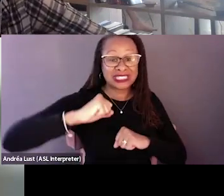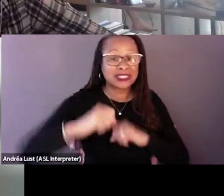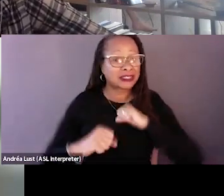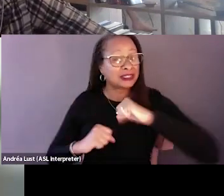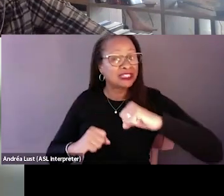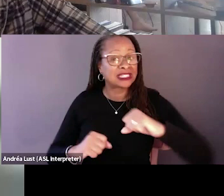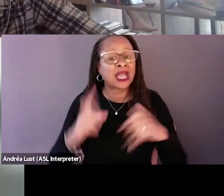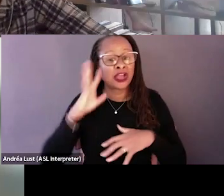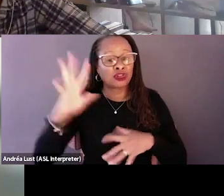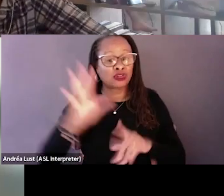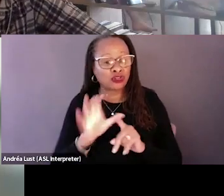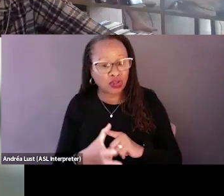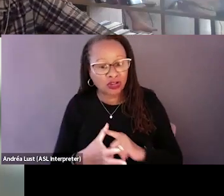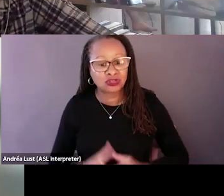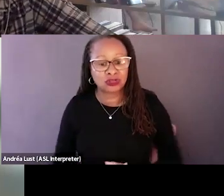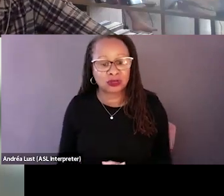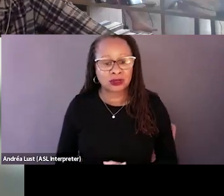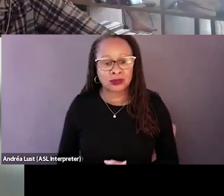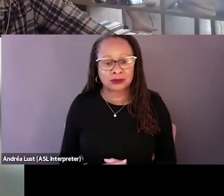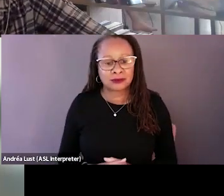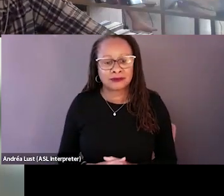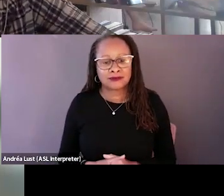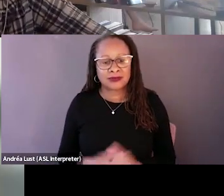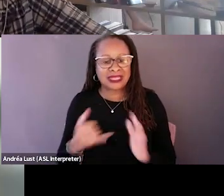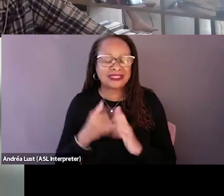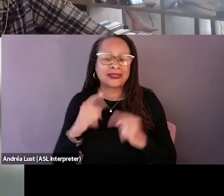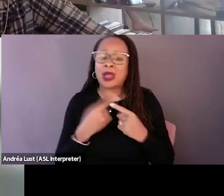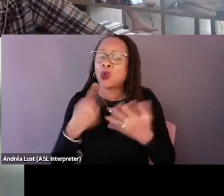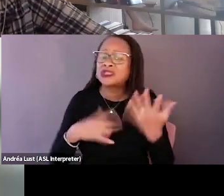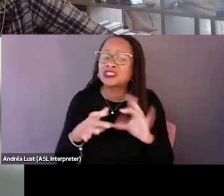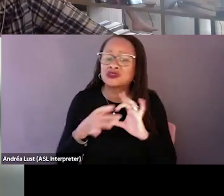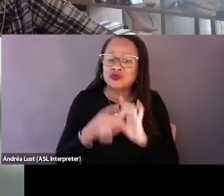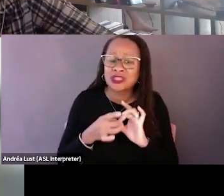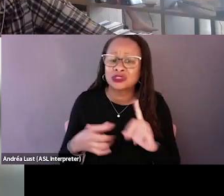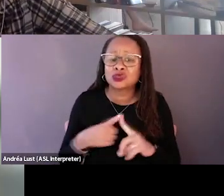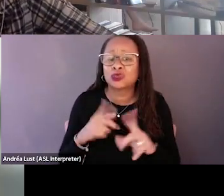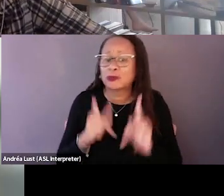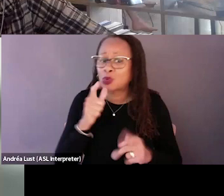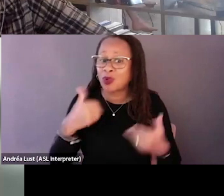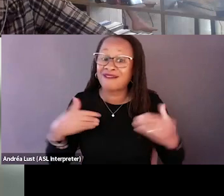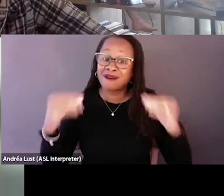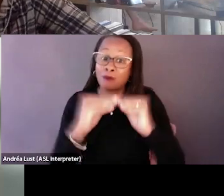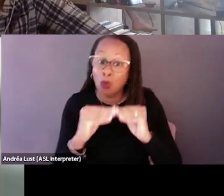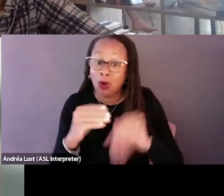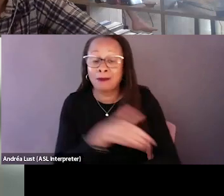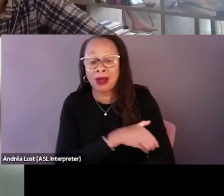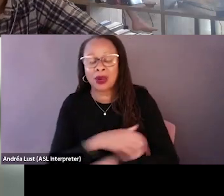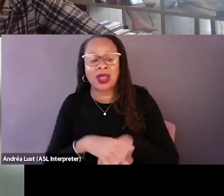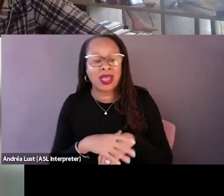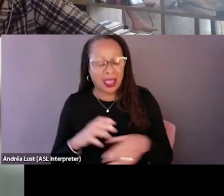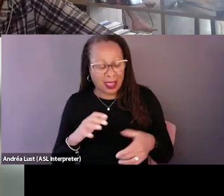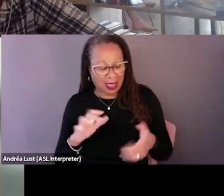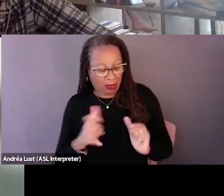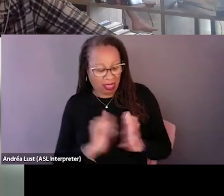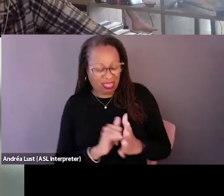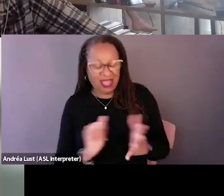create culture. It's about what is that relationship with those who have more power, and in terms of how that